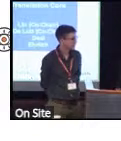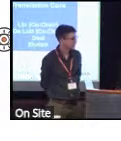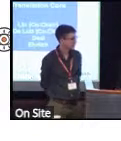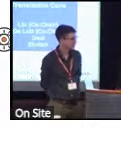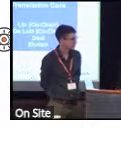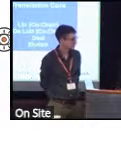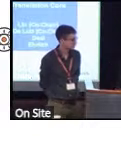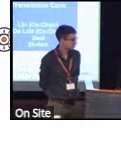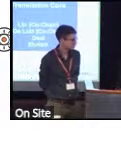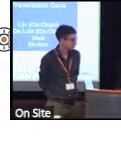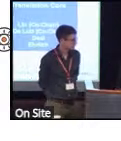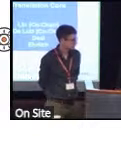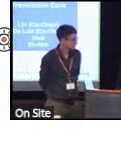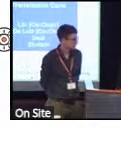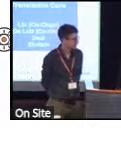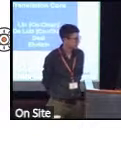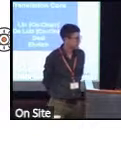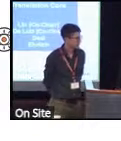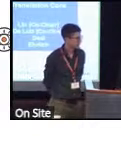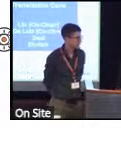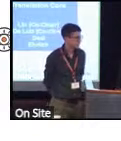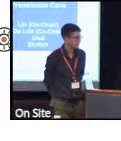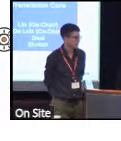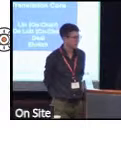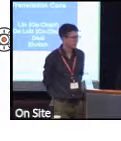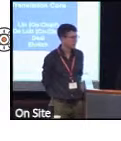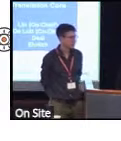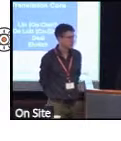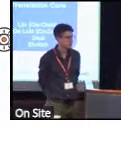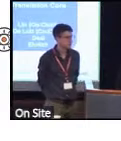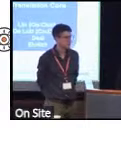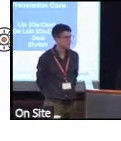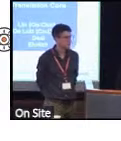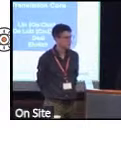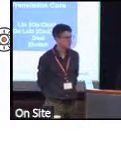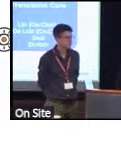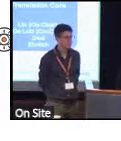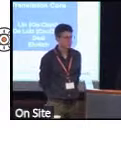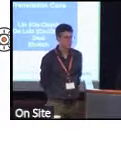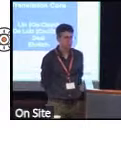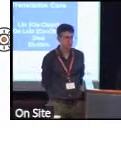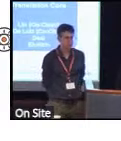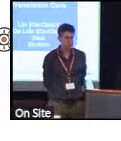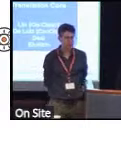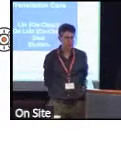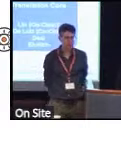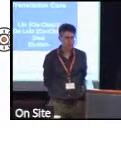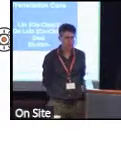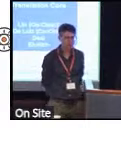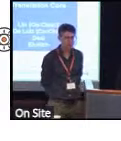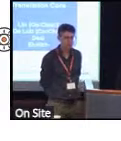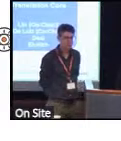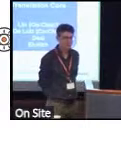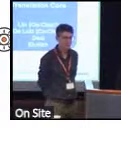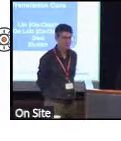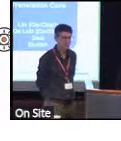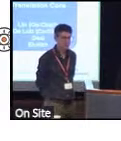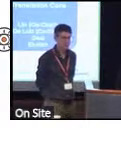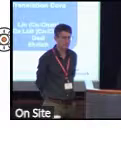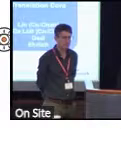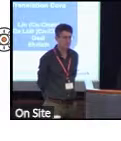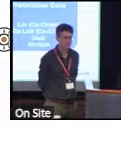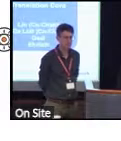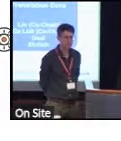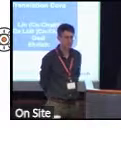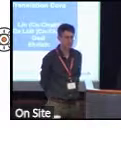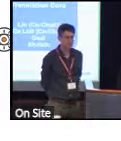Josh Ehrlich, and we're the co-PIs. Also Lindsay Delott, Alden Gross, Ken Lenga, Frank Lynn, Jay Pinto,